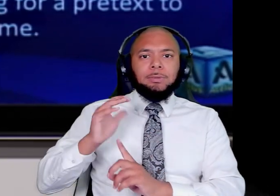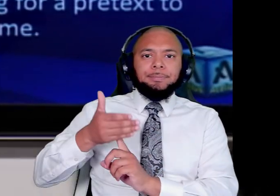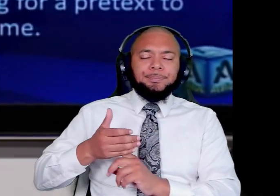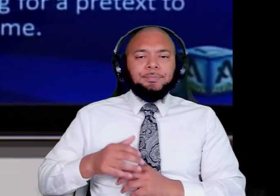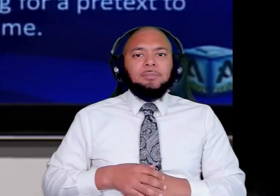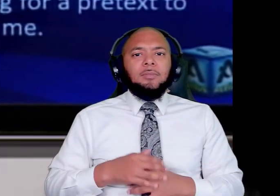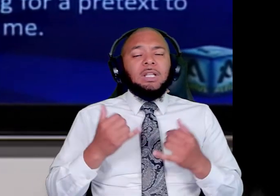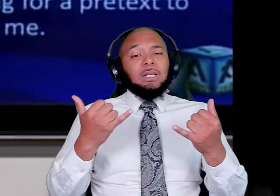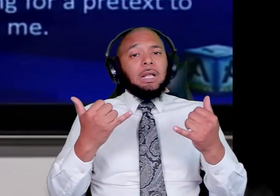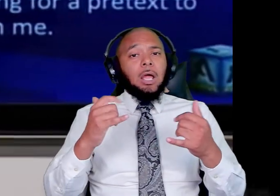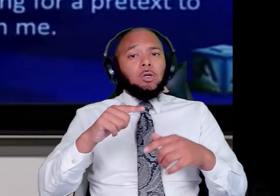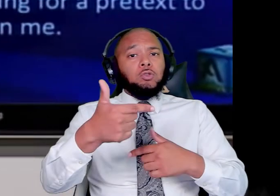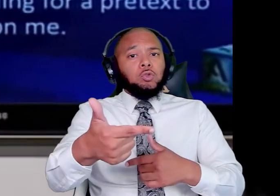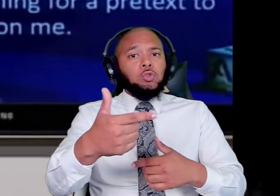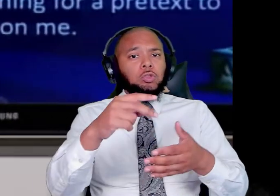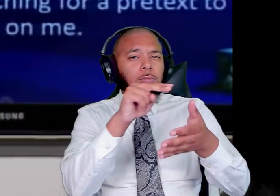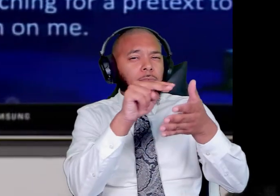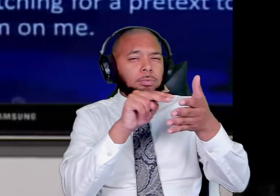look through this